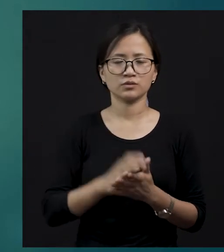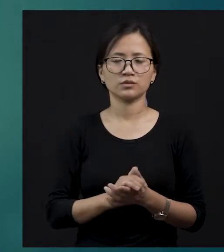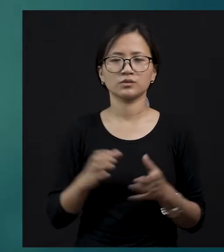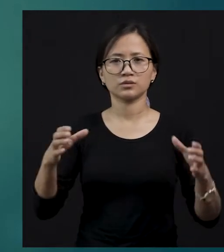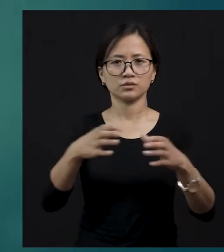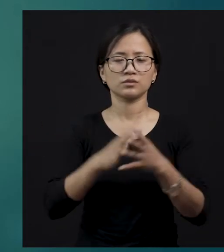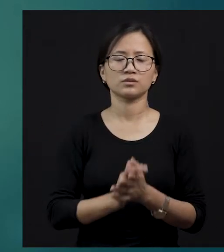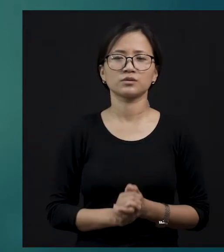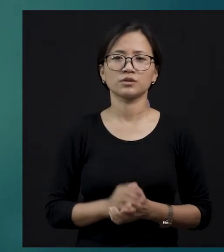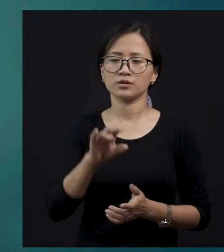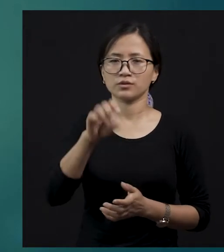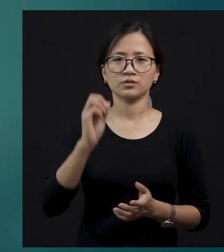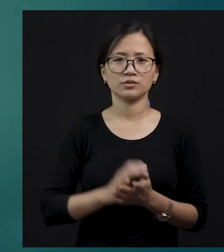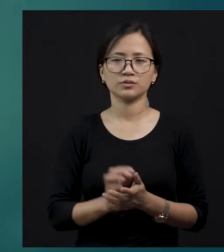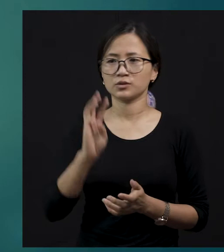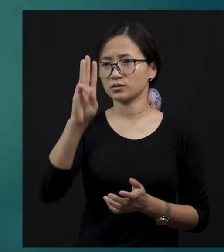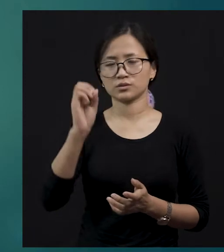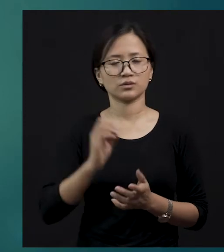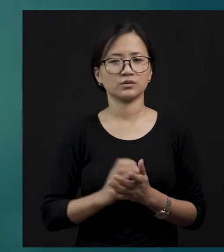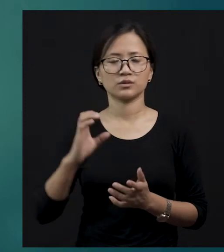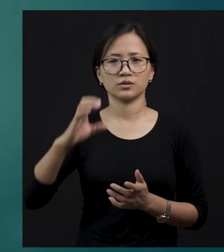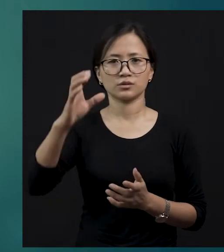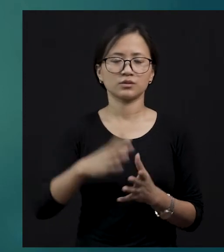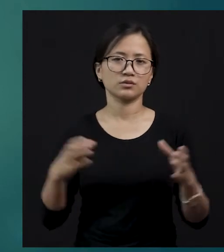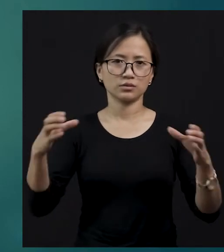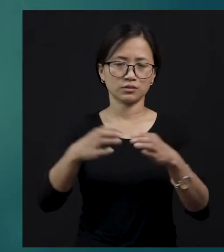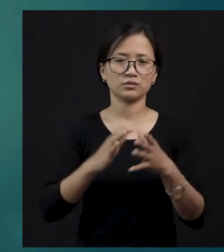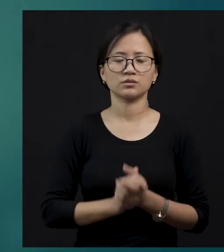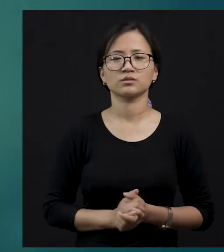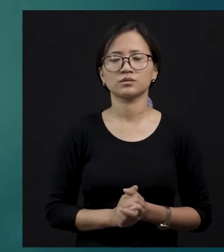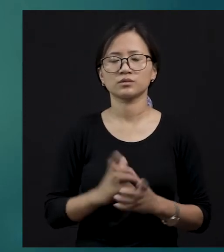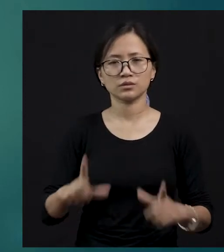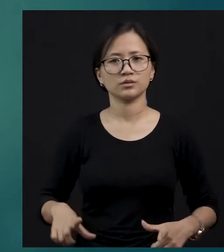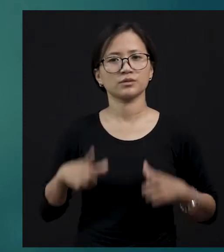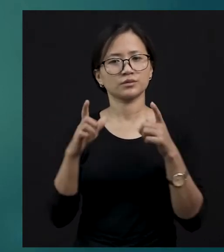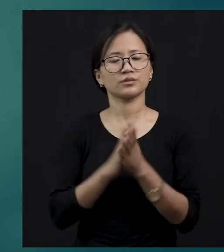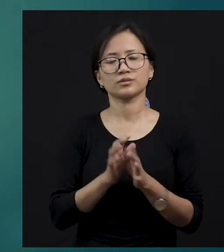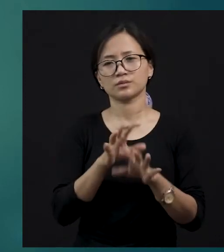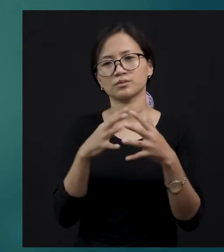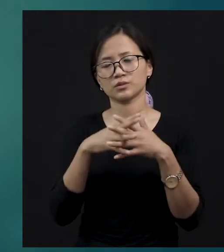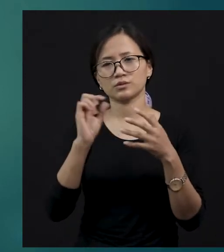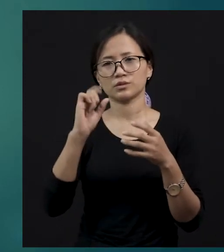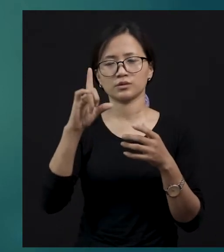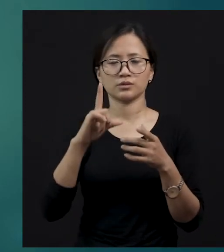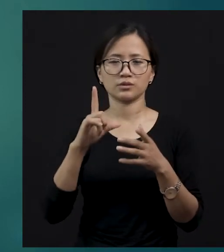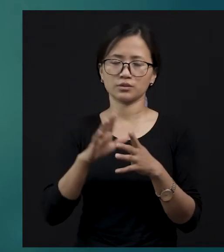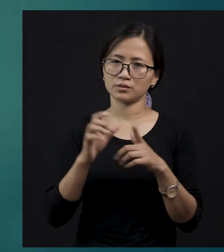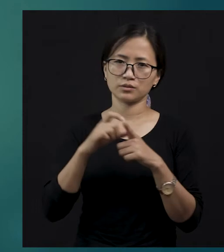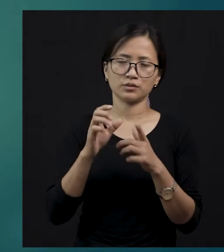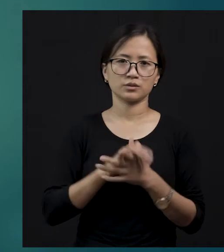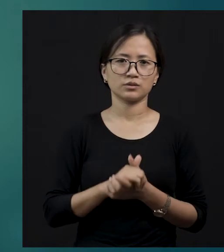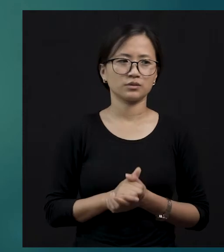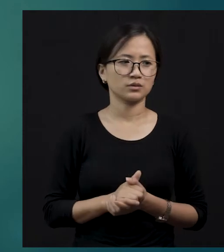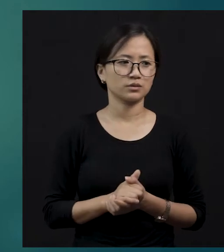and it can even be found up to 30 camels in a group when they are still living in the wild. And their